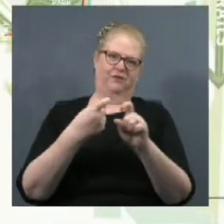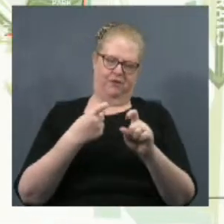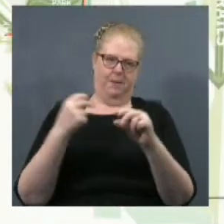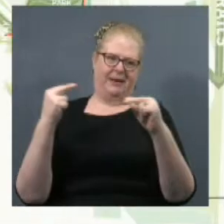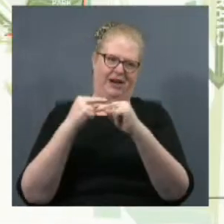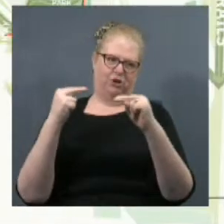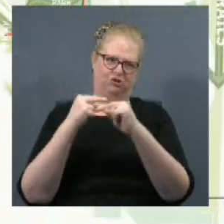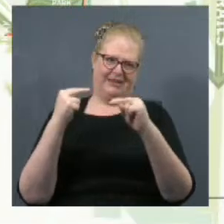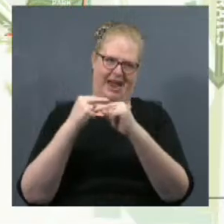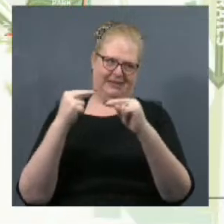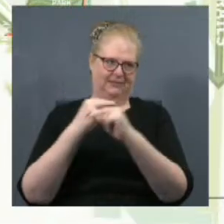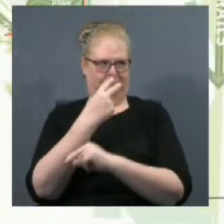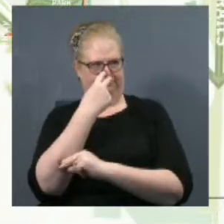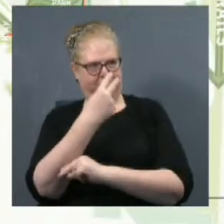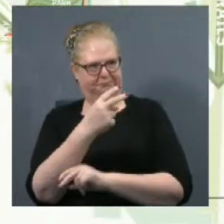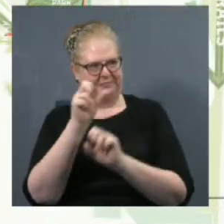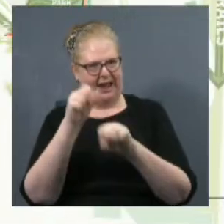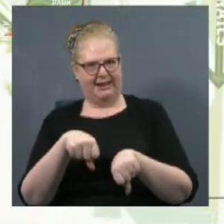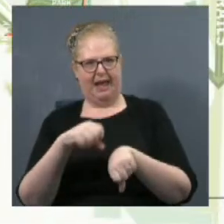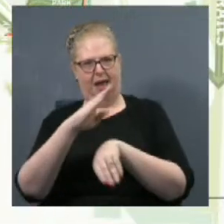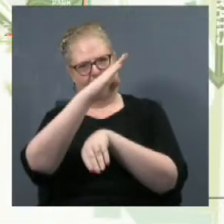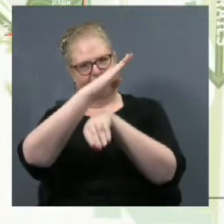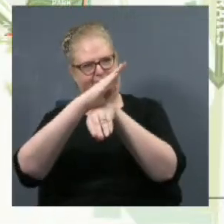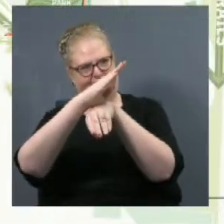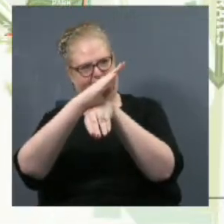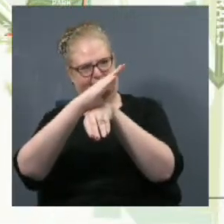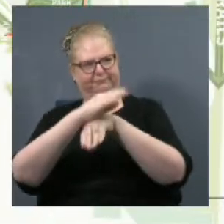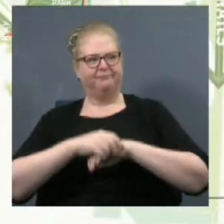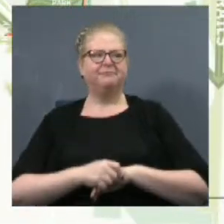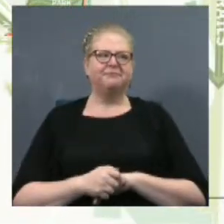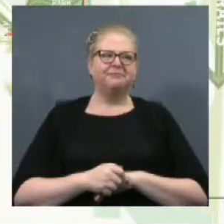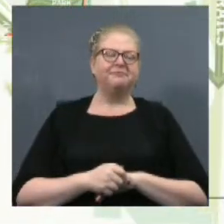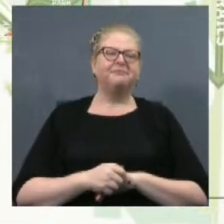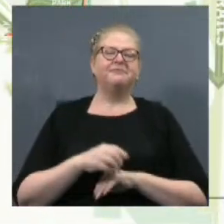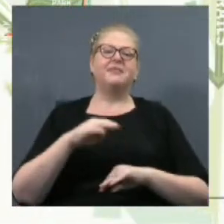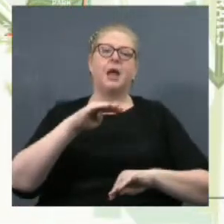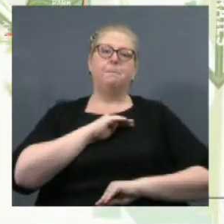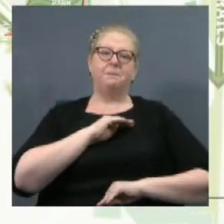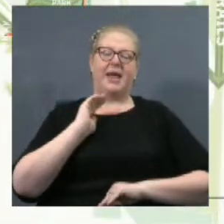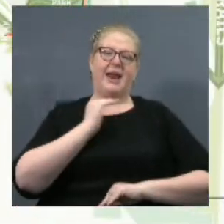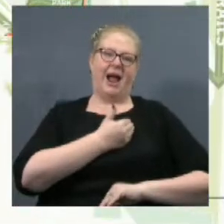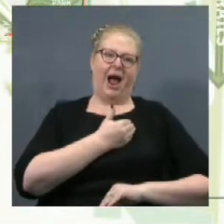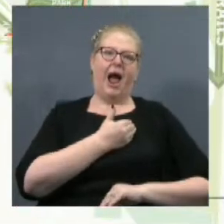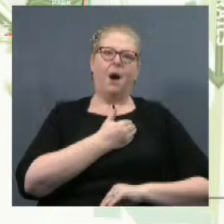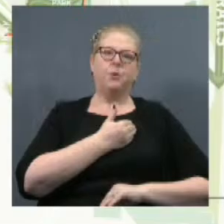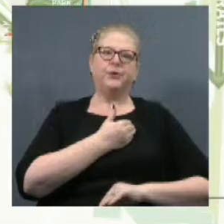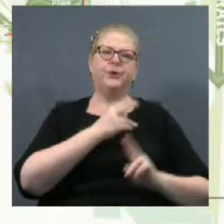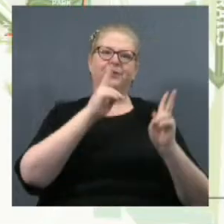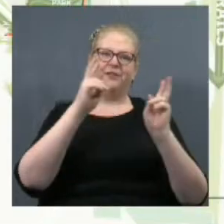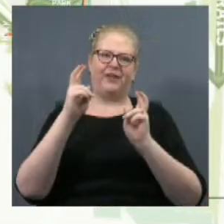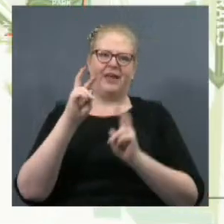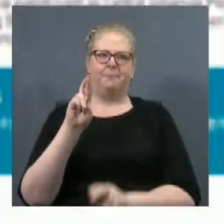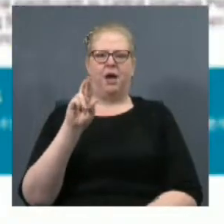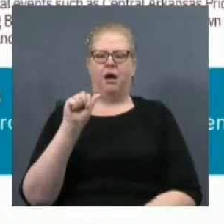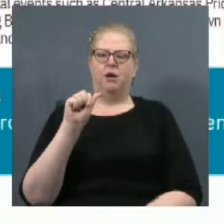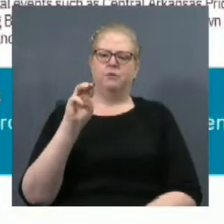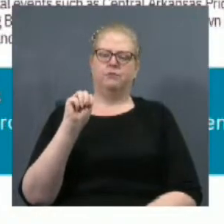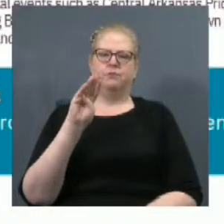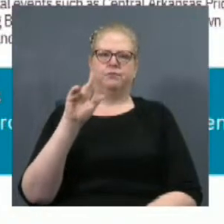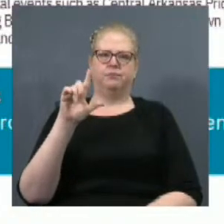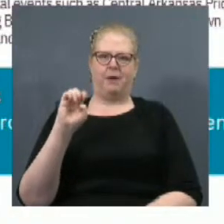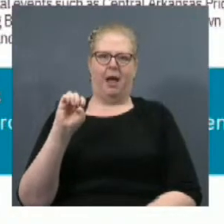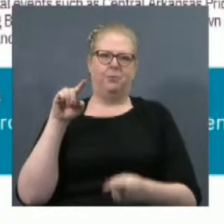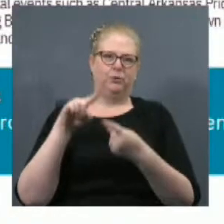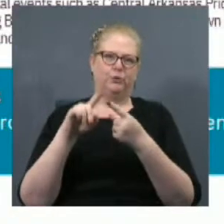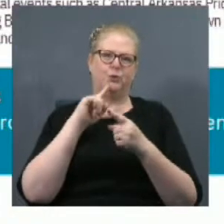and one of the themes of the master plan was rambles to the river, which it fits again, within those criteria very,